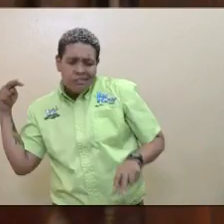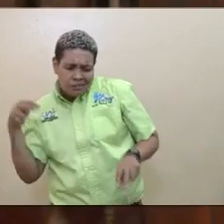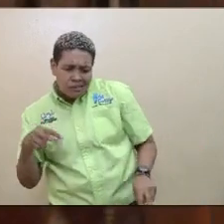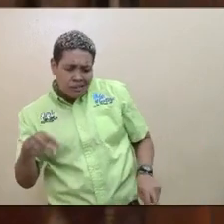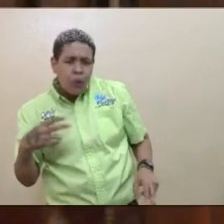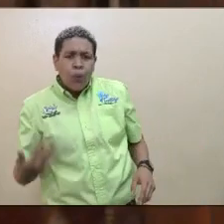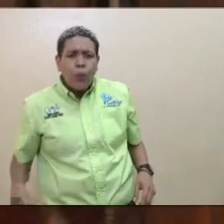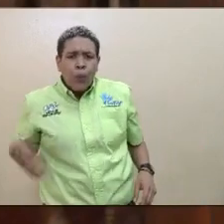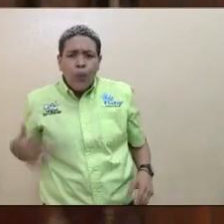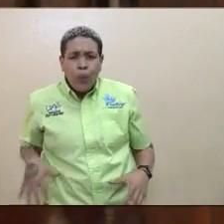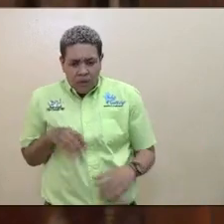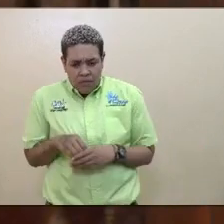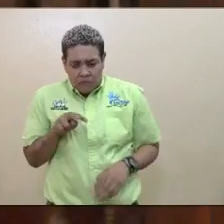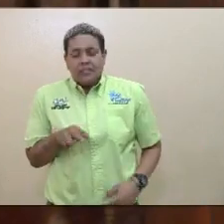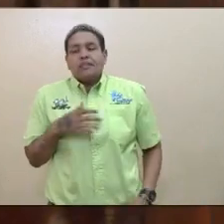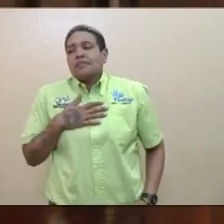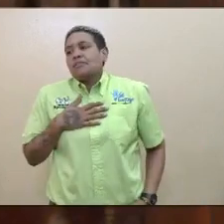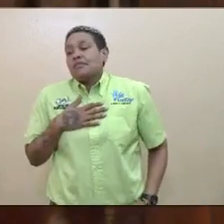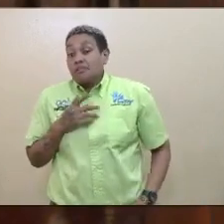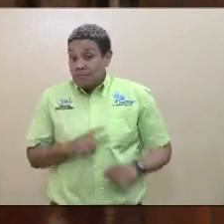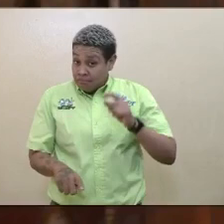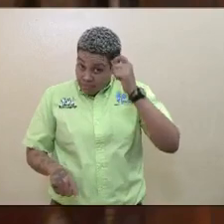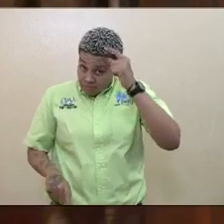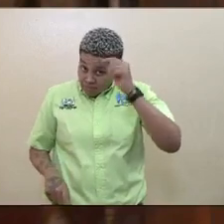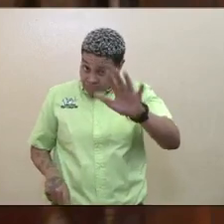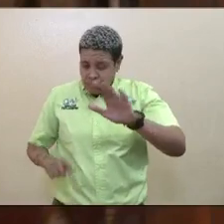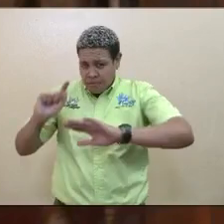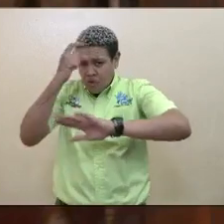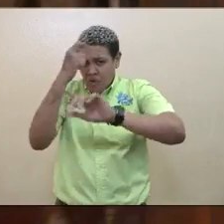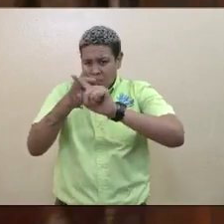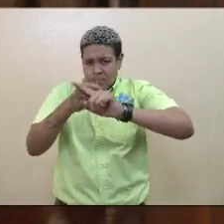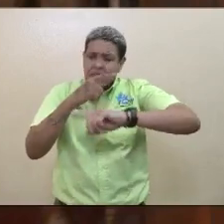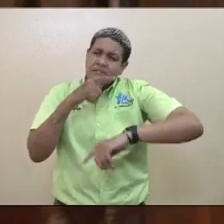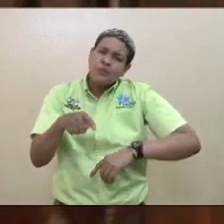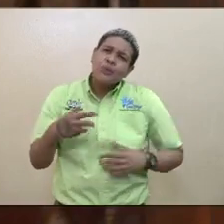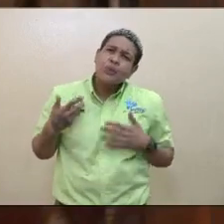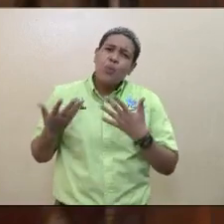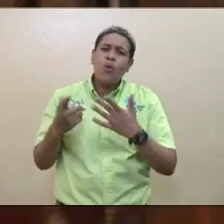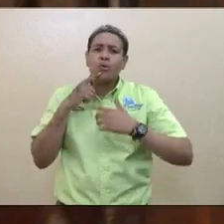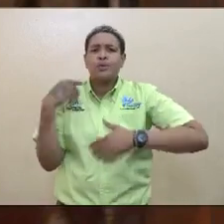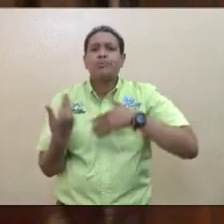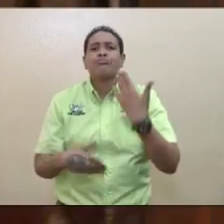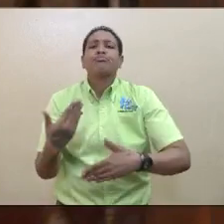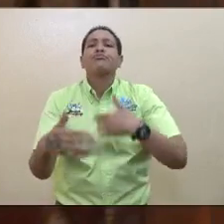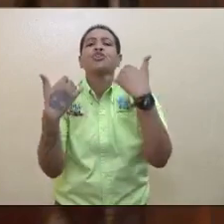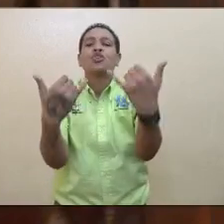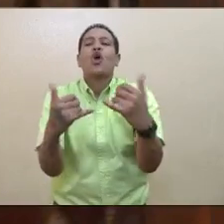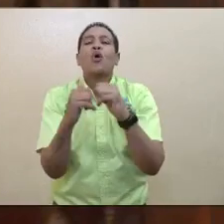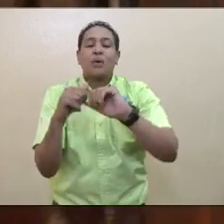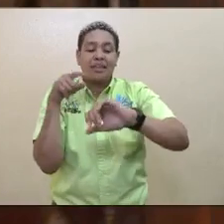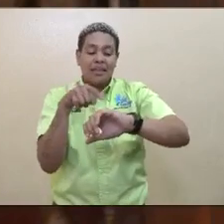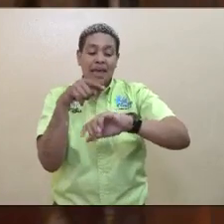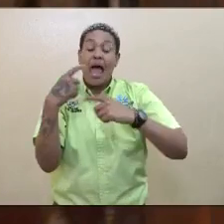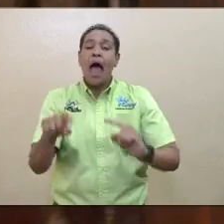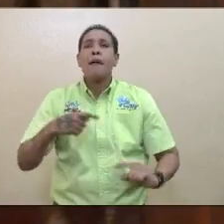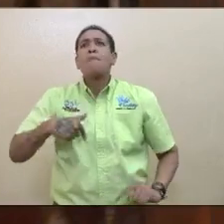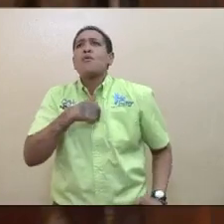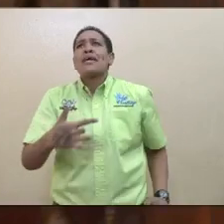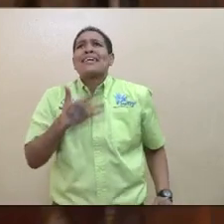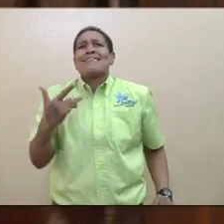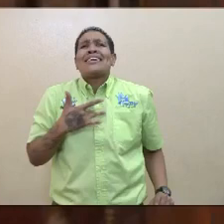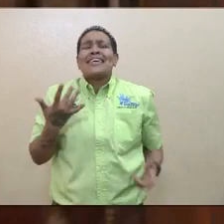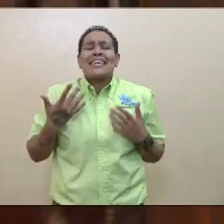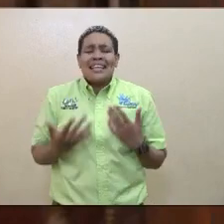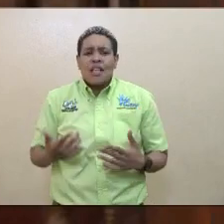are involved. Nevertheless, the government is moving ahead with it, and we feel